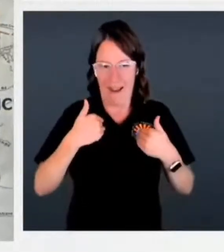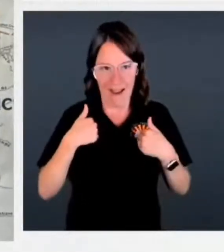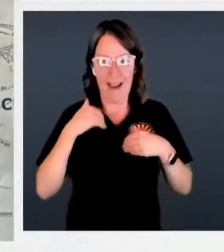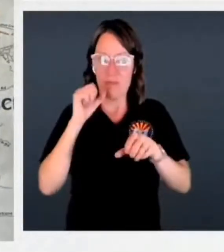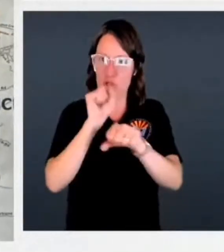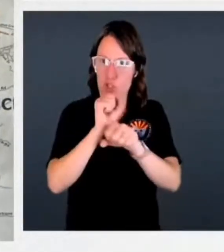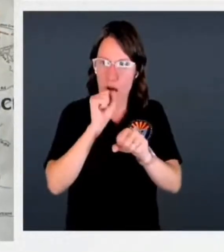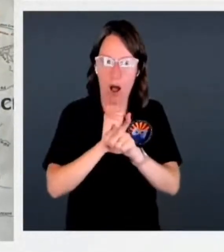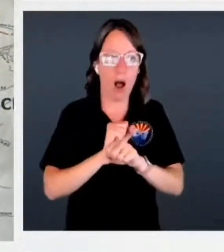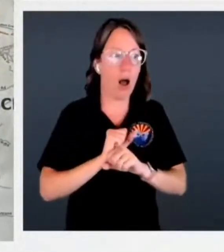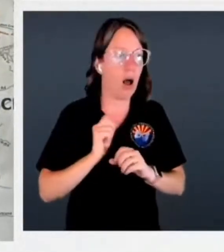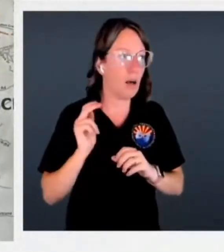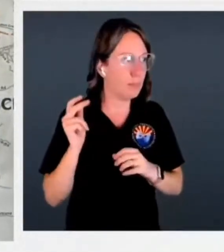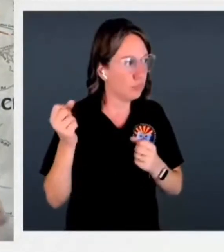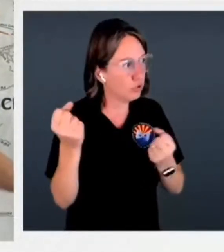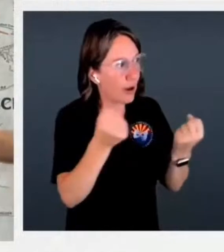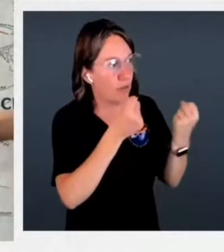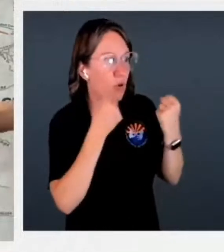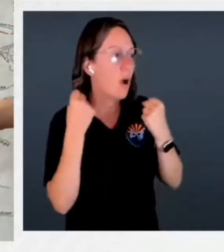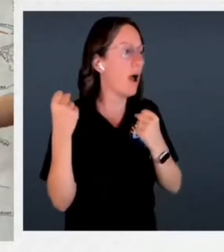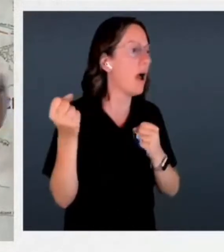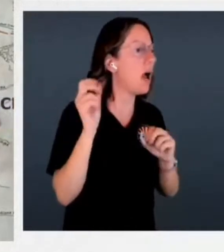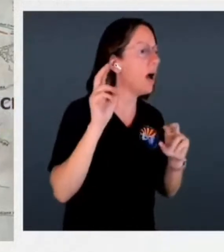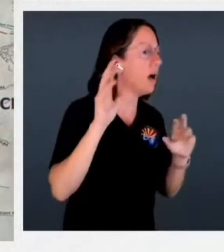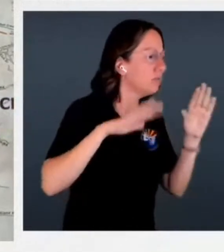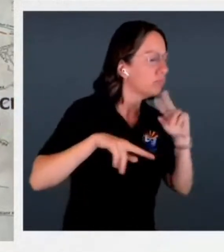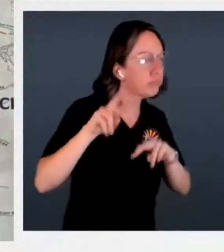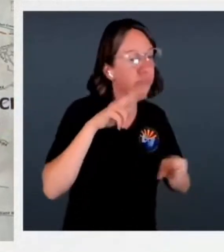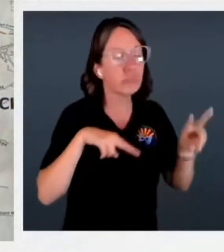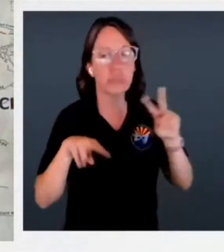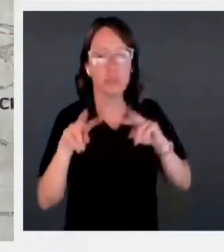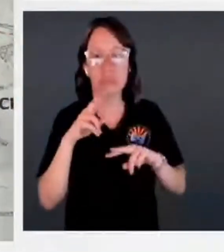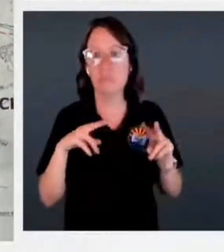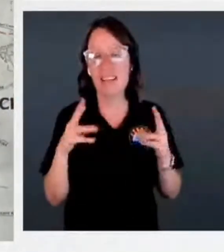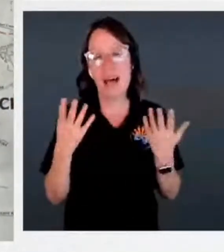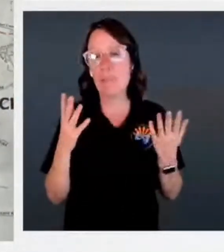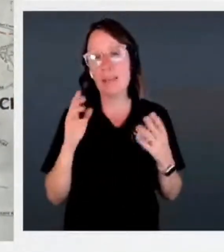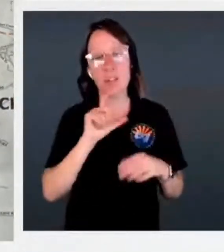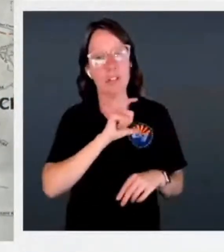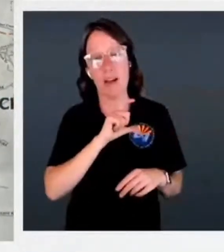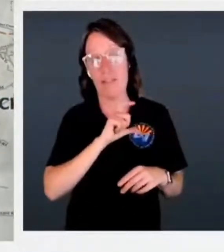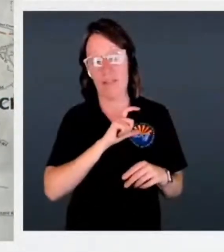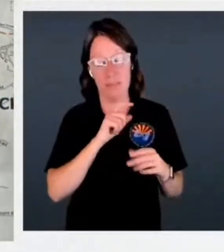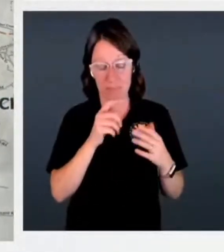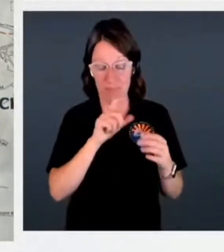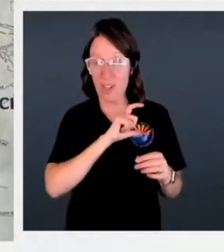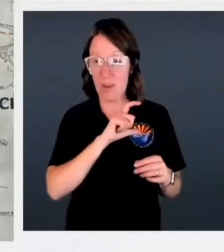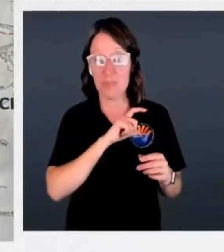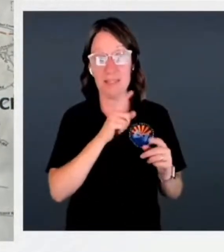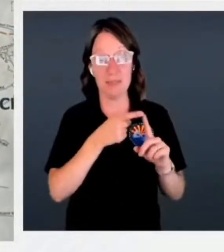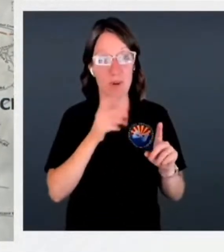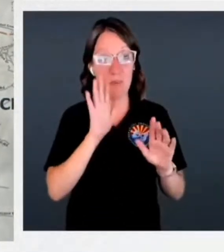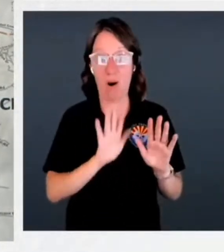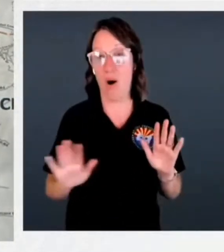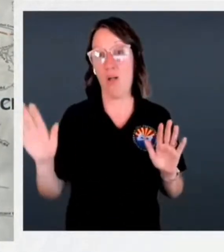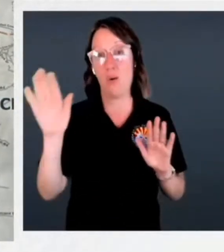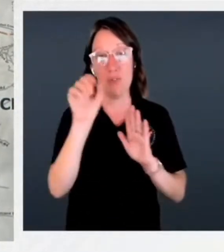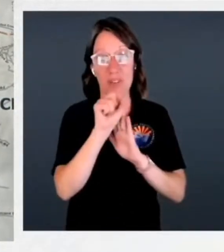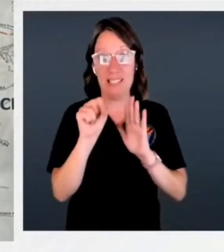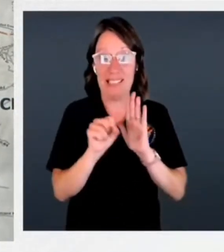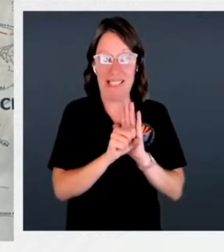for you, and we are there for you. And like I said, there's people from all over the state that are here in a time of need to be there for